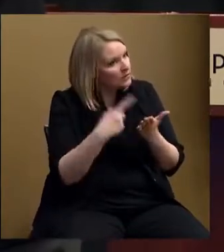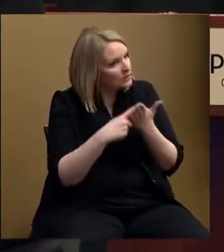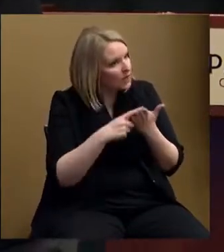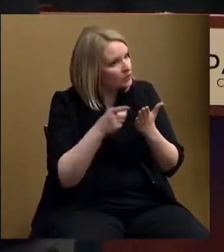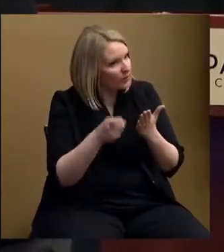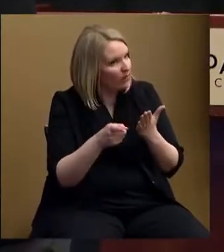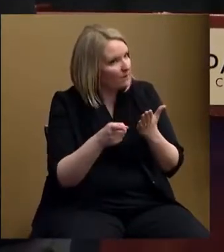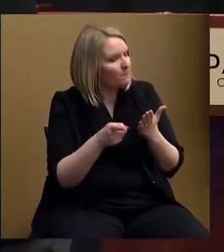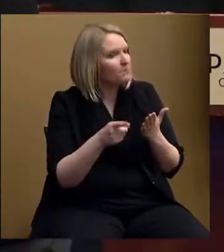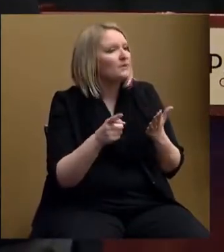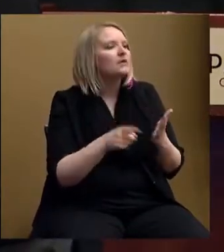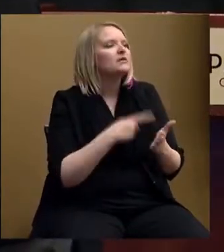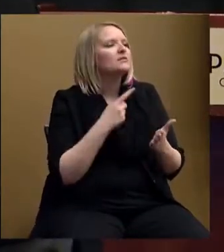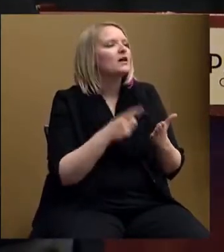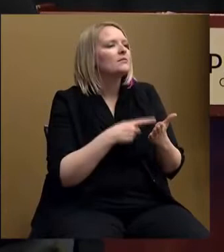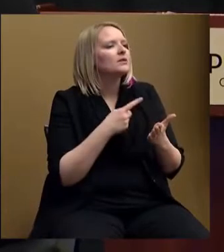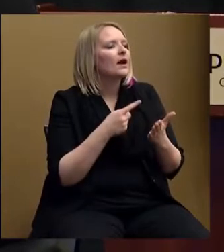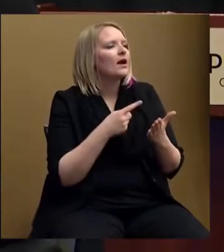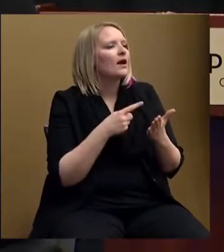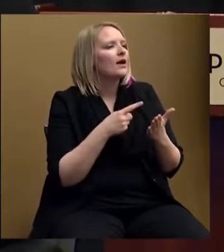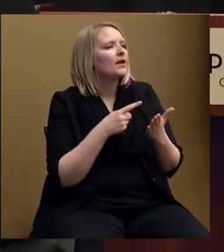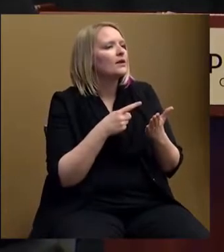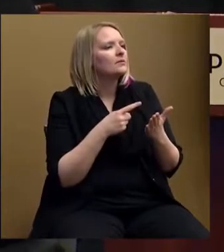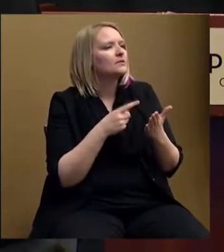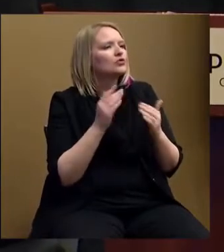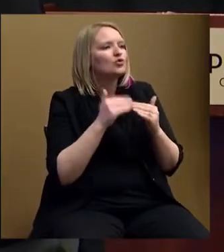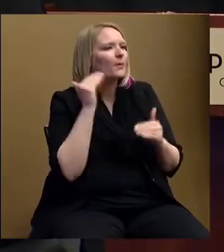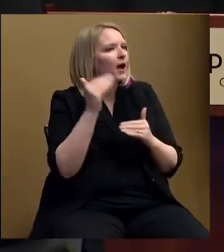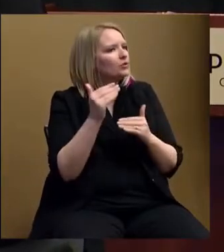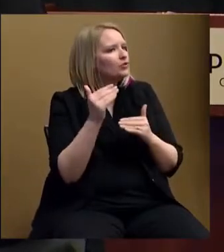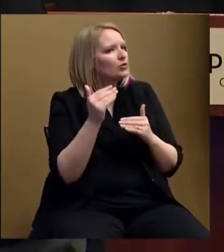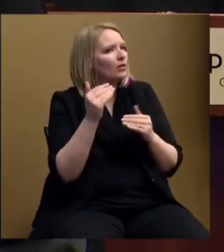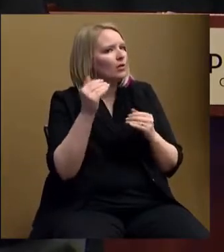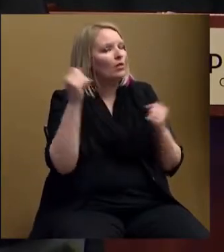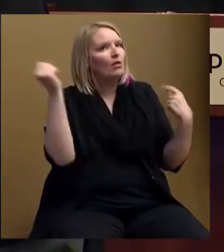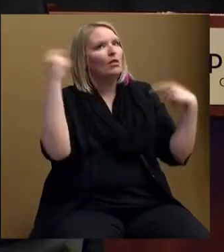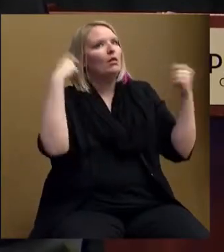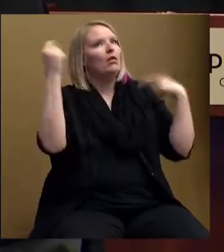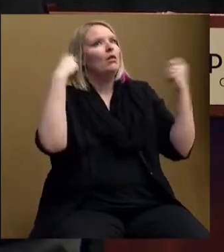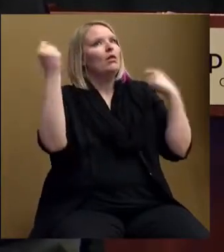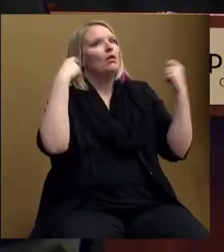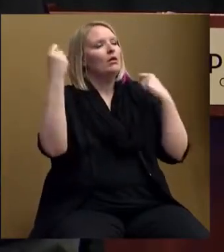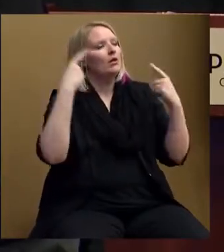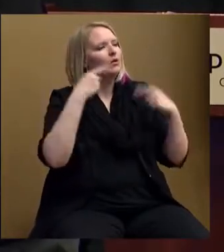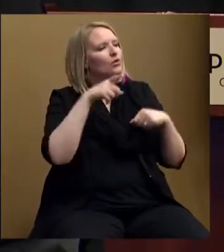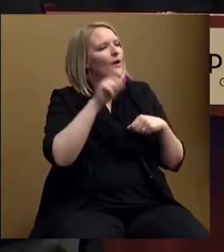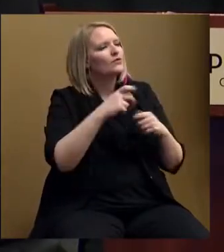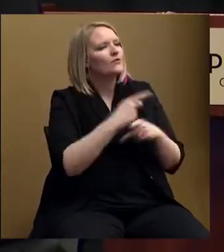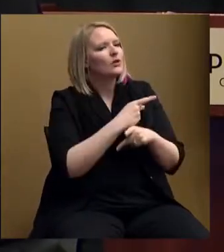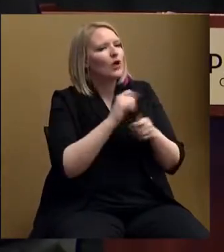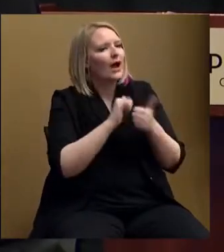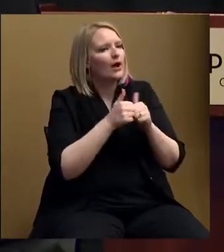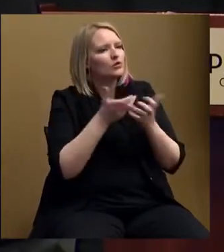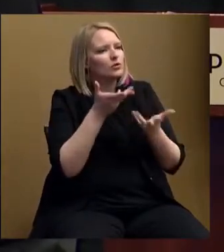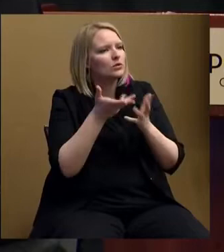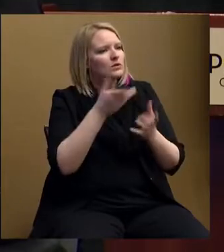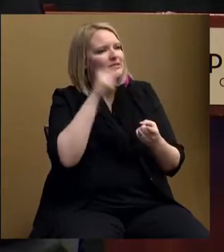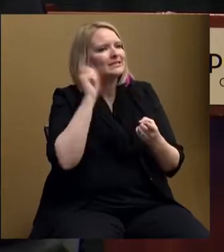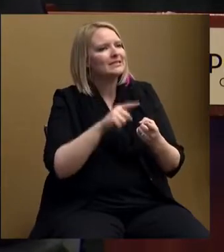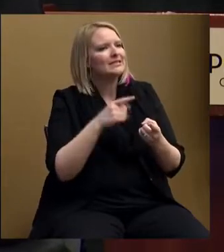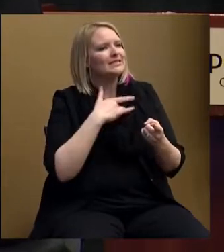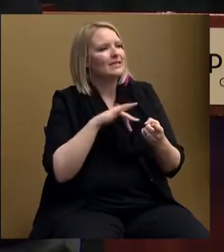conversation. Sometimes it's too much and you have to work on some